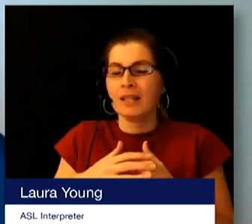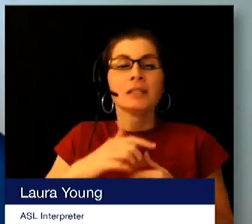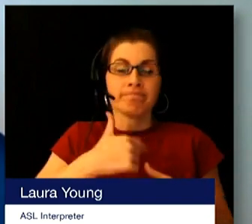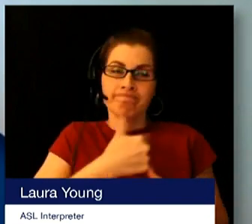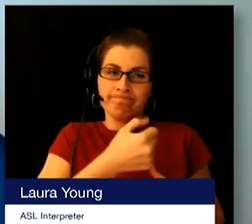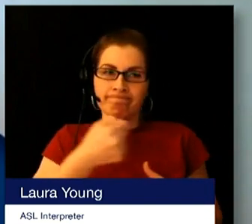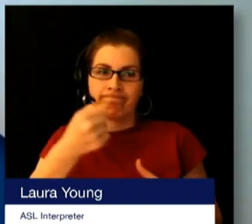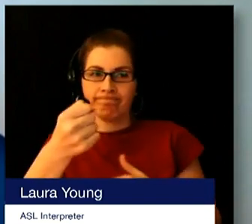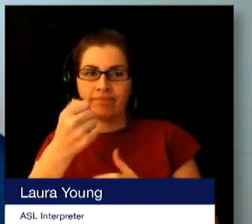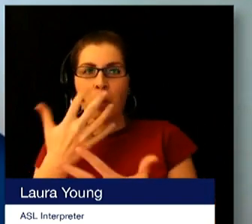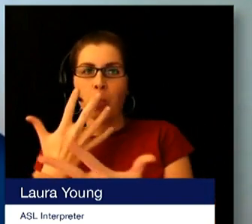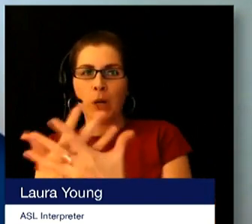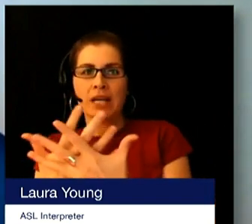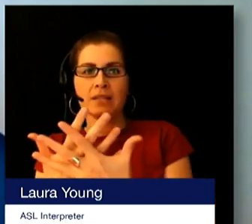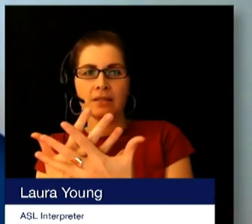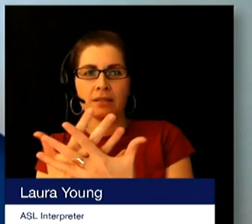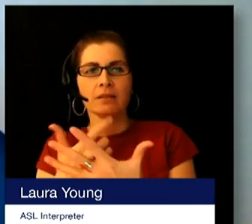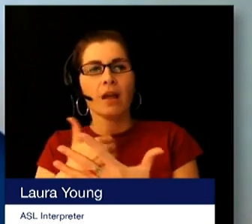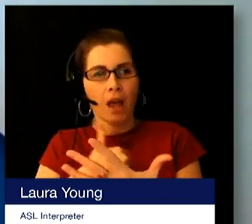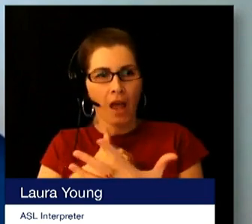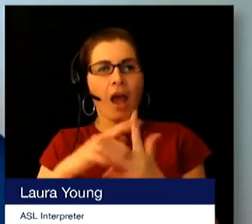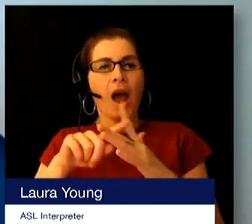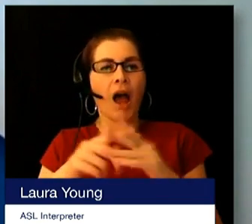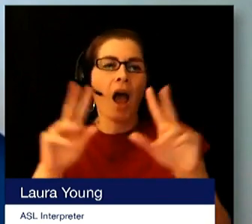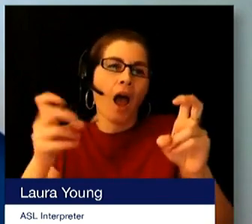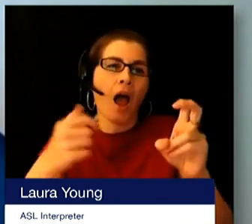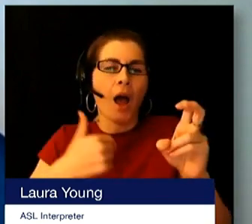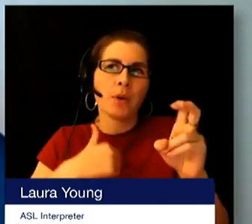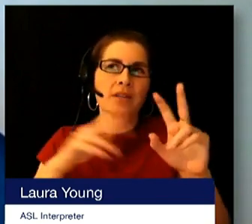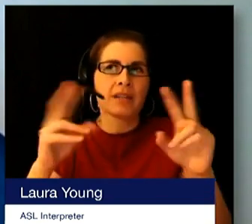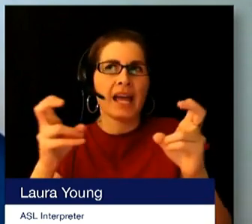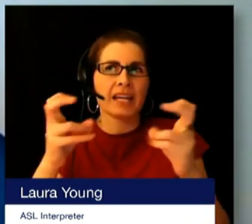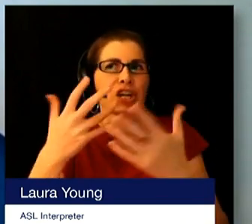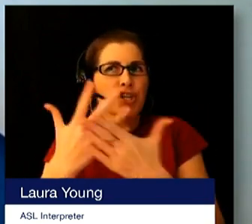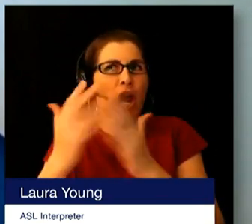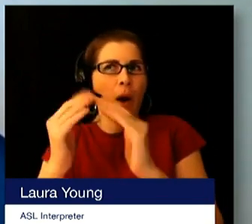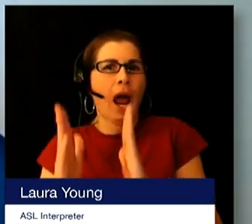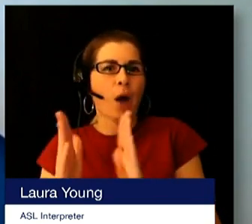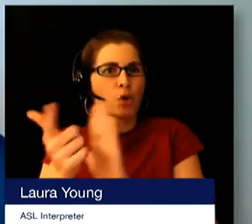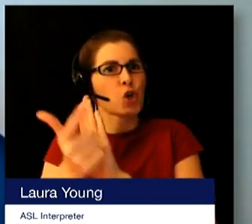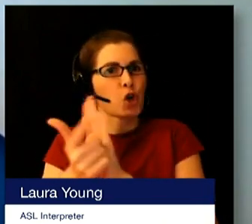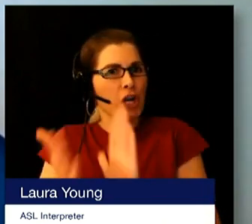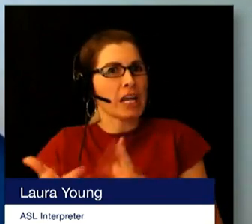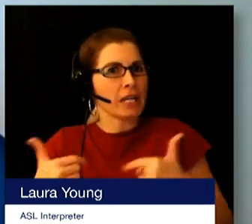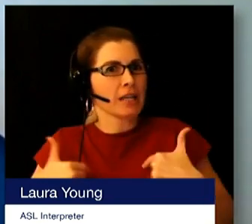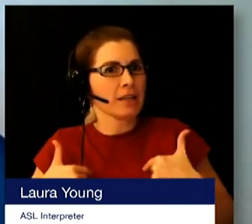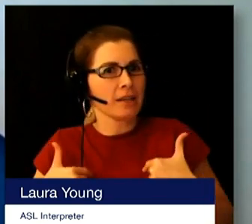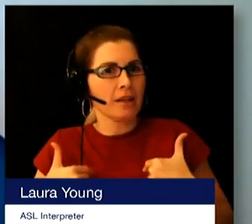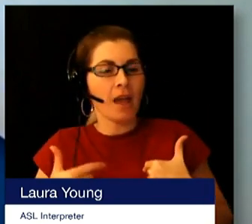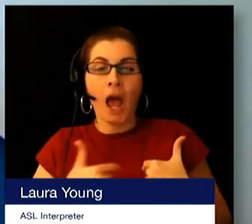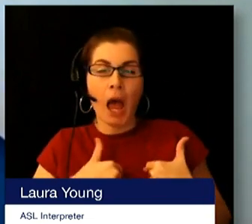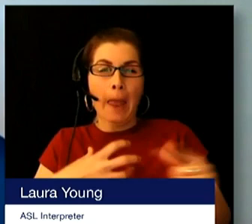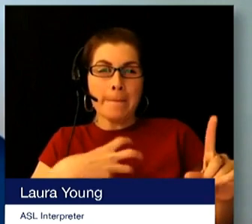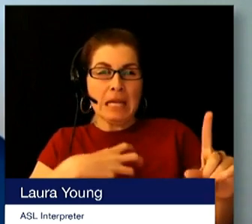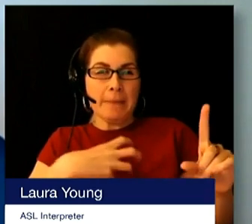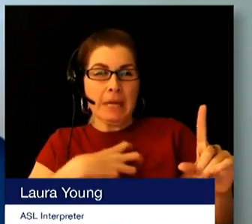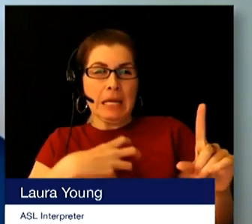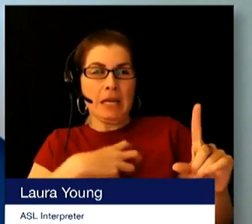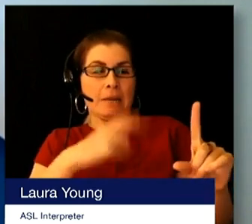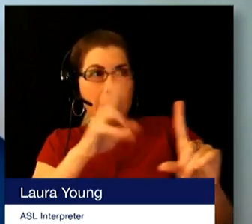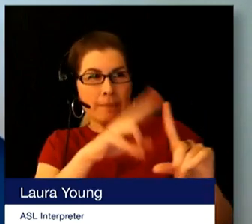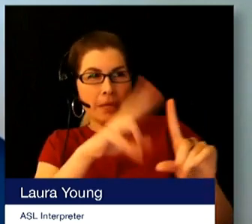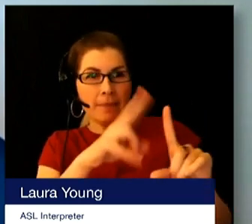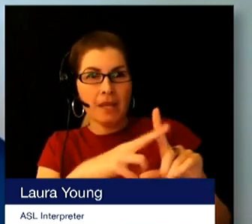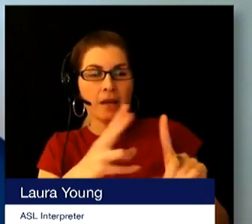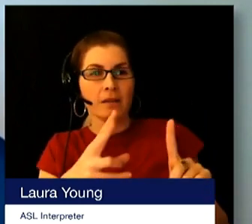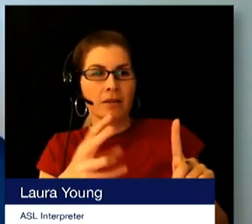started doing the law. I became what was known as a jailhouse attorney. And after my all my appeals were basically done 12